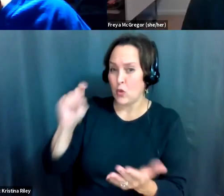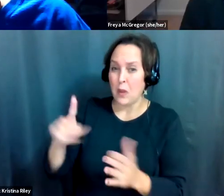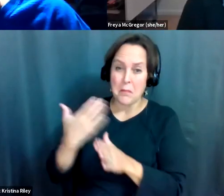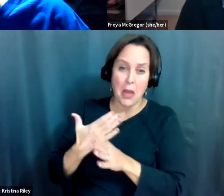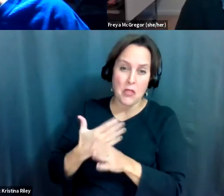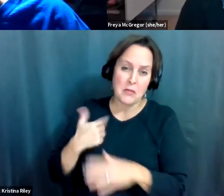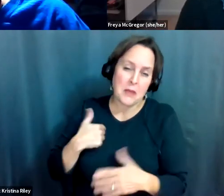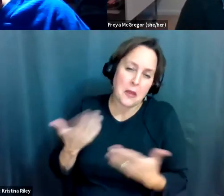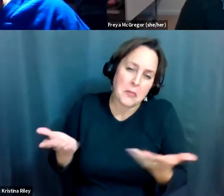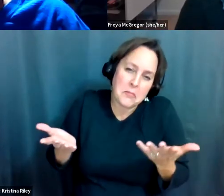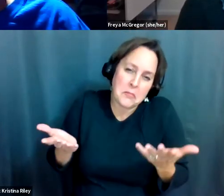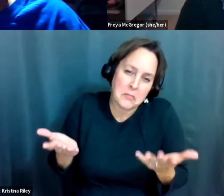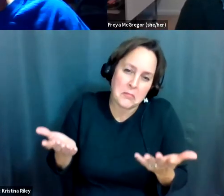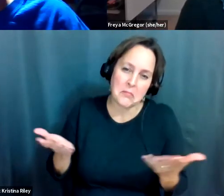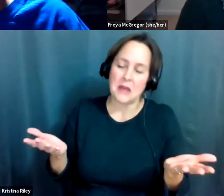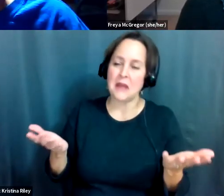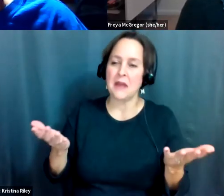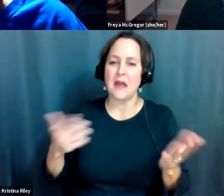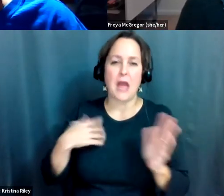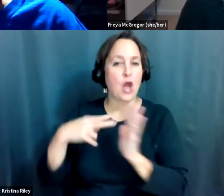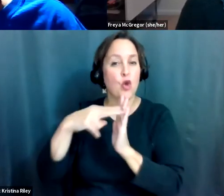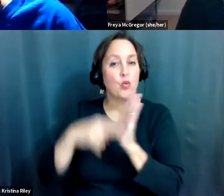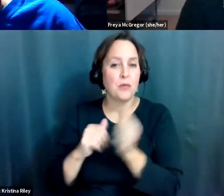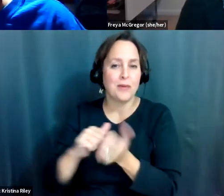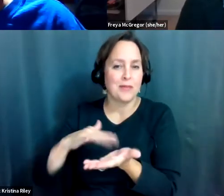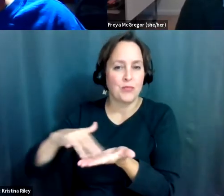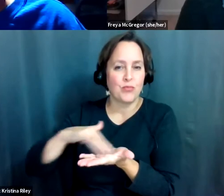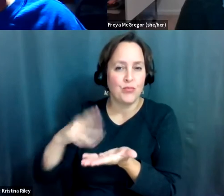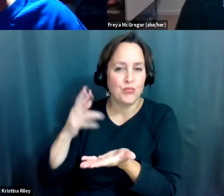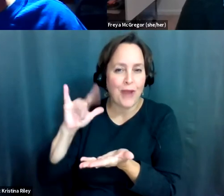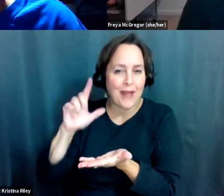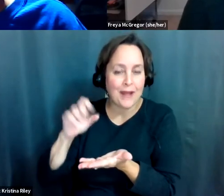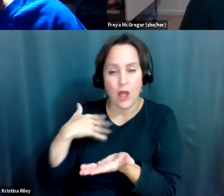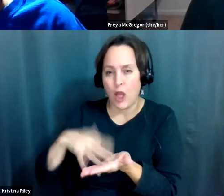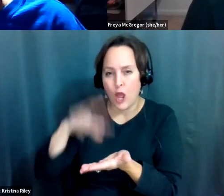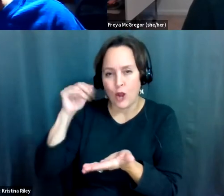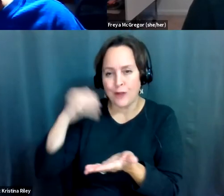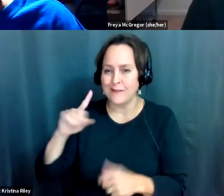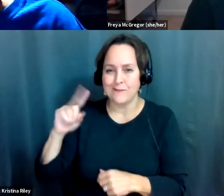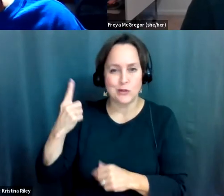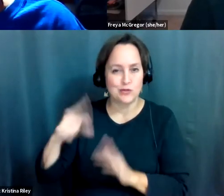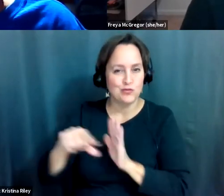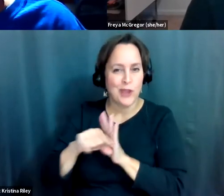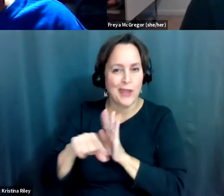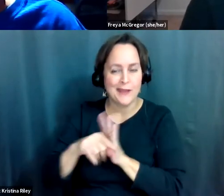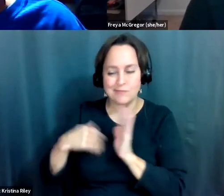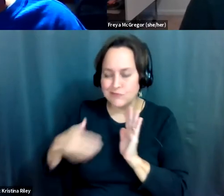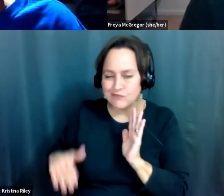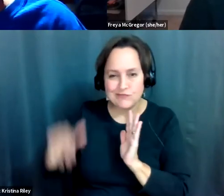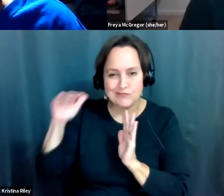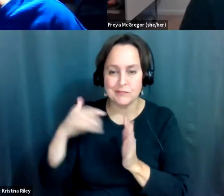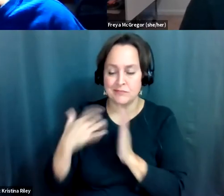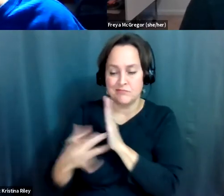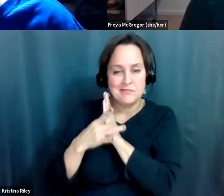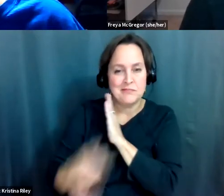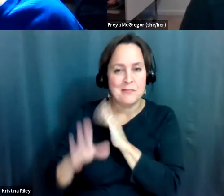me. Um, I, read with braille and I learned it when I was in first grade and got, I was really good at it by